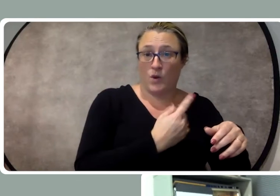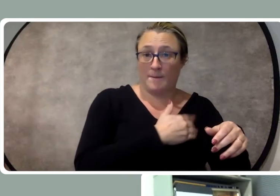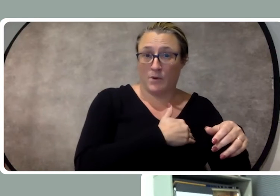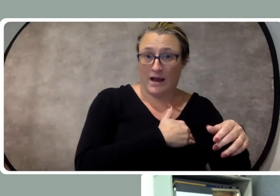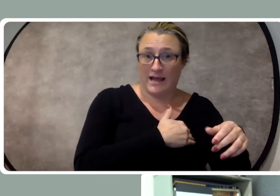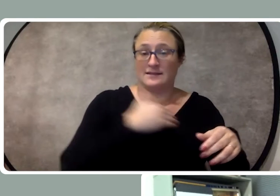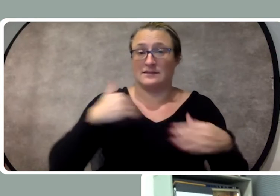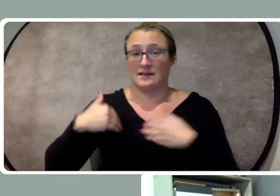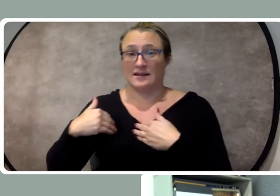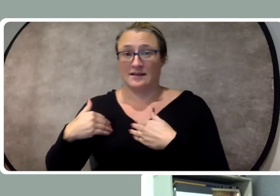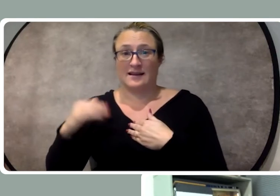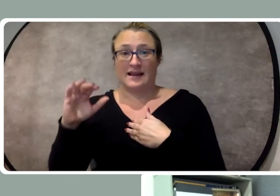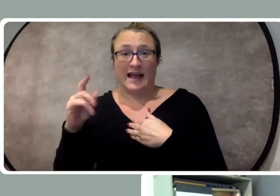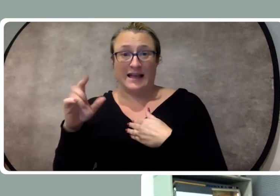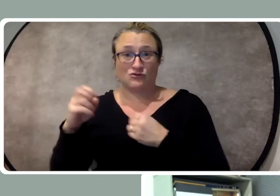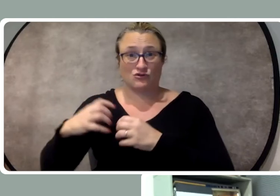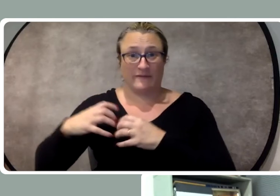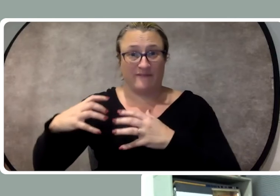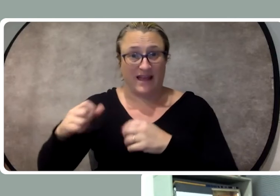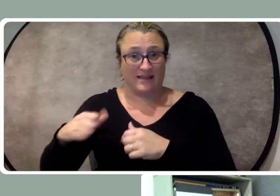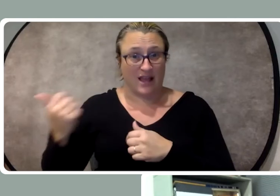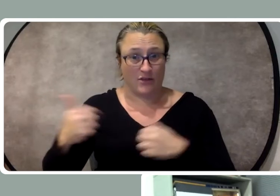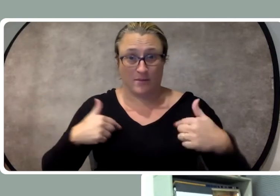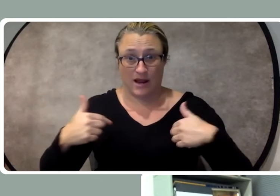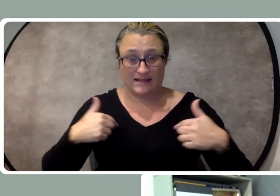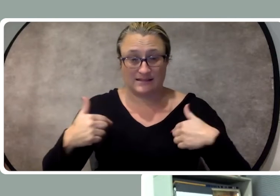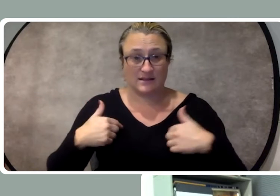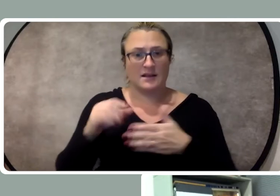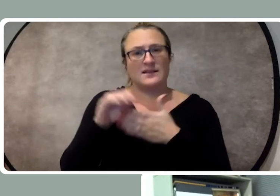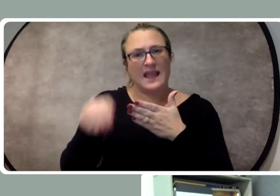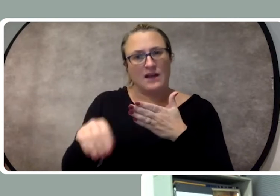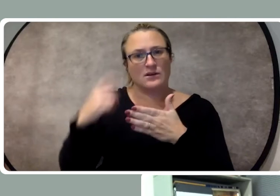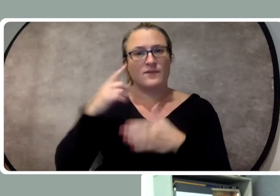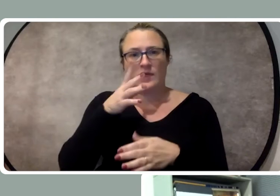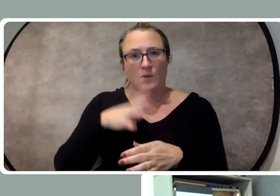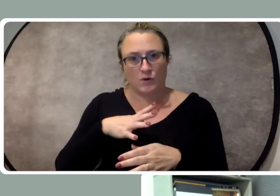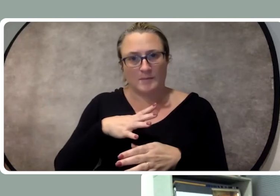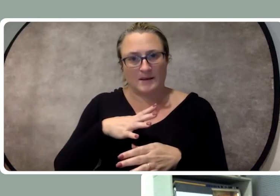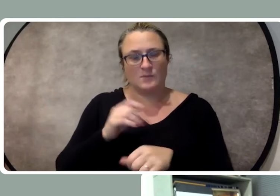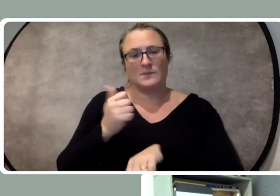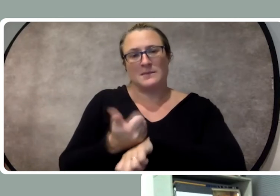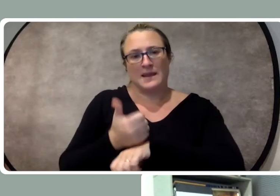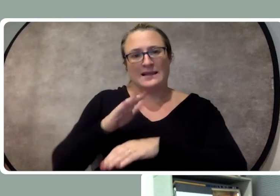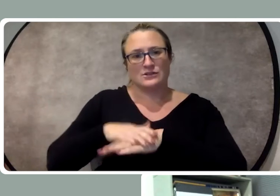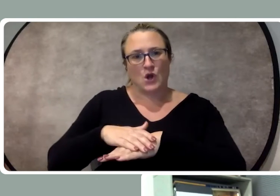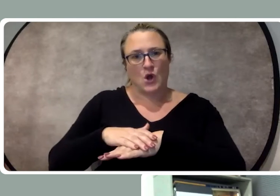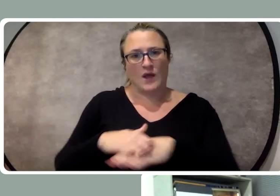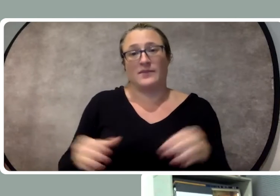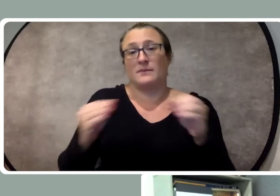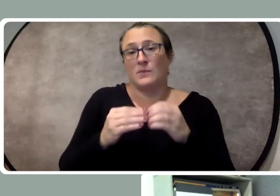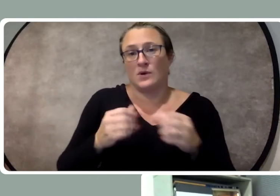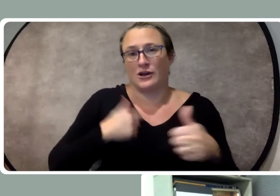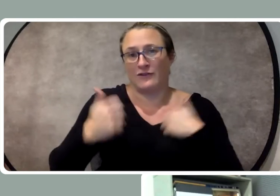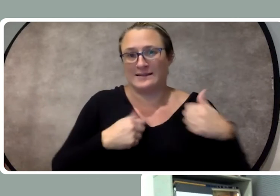estrogen fed in another breast, the outcome for that woman would probably be driven by the more aggressive